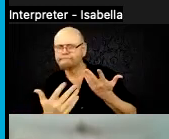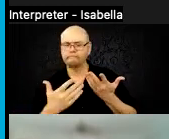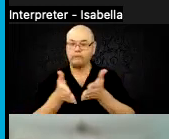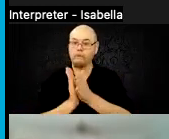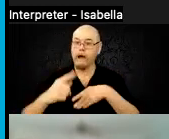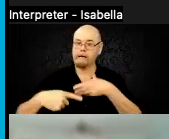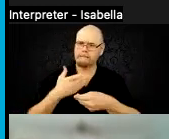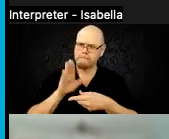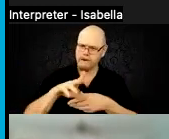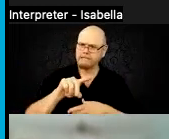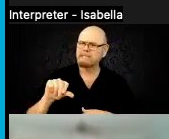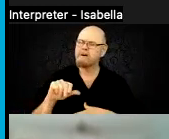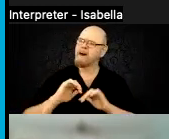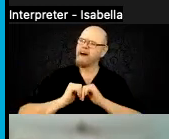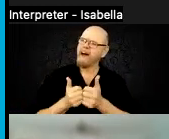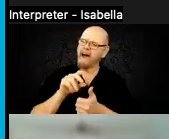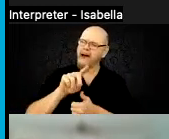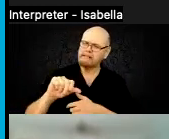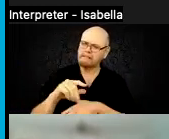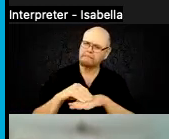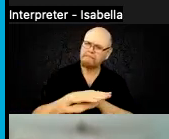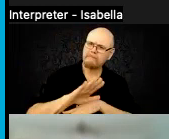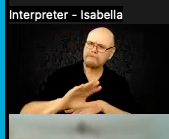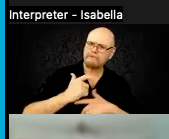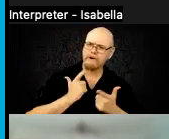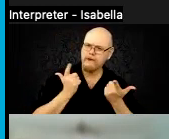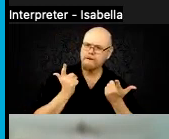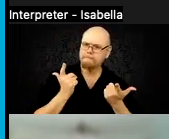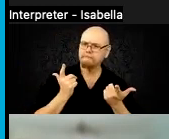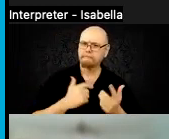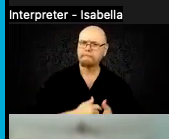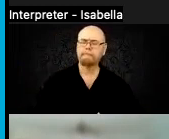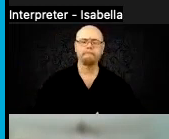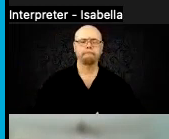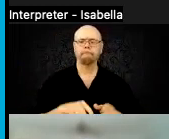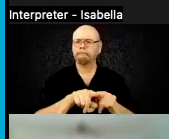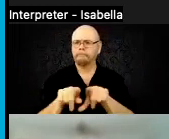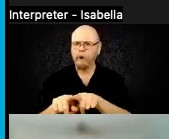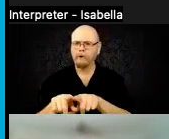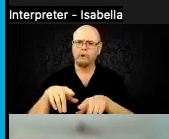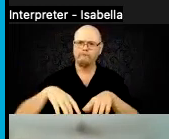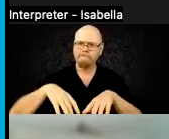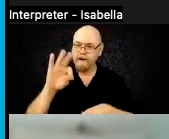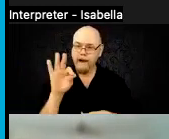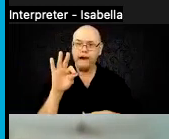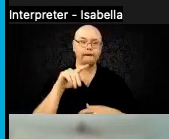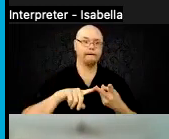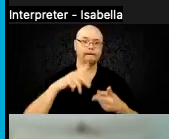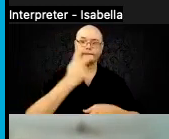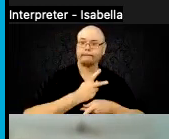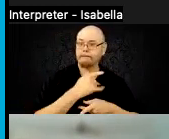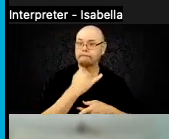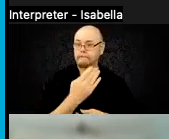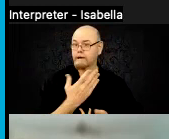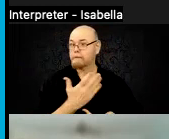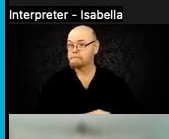and how your disability impacts your daily life, including how it impacts your ability to find and maintain employment. And they might also at the